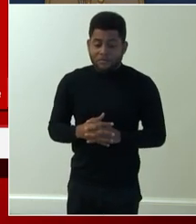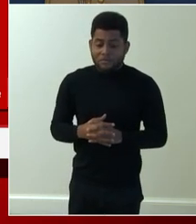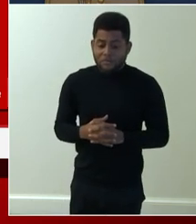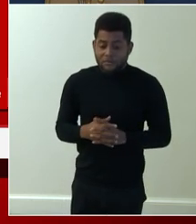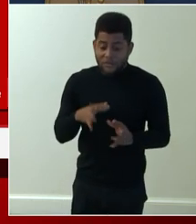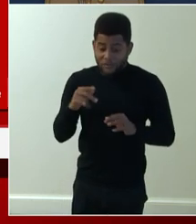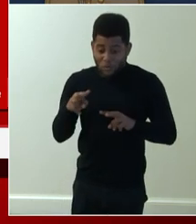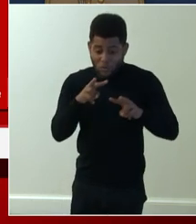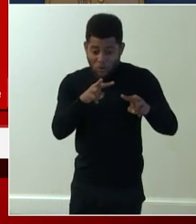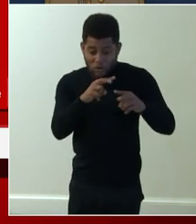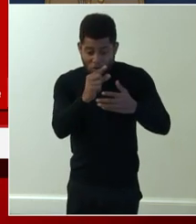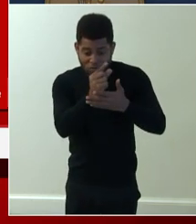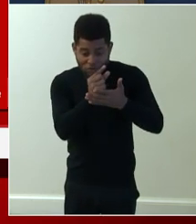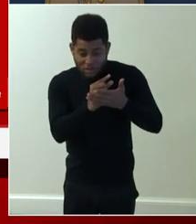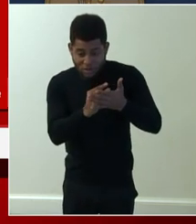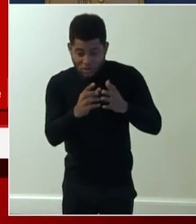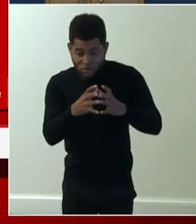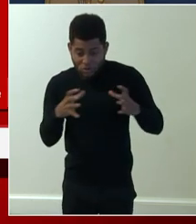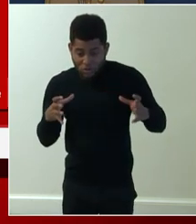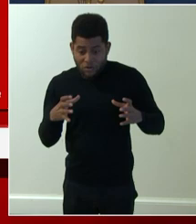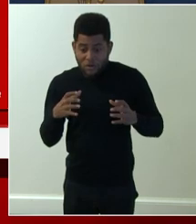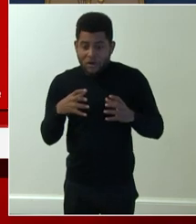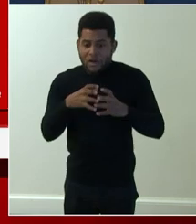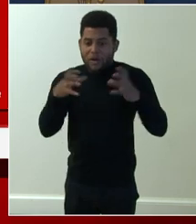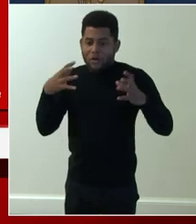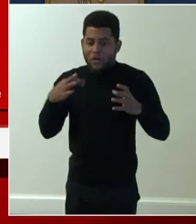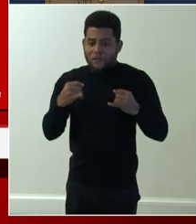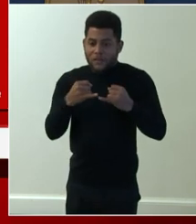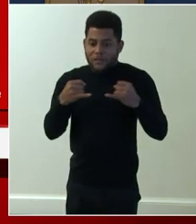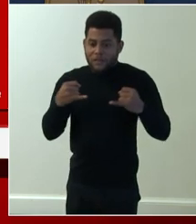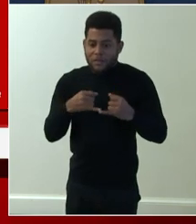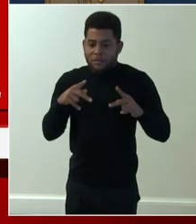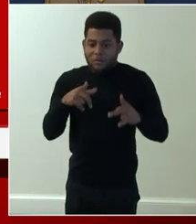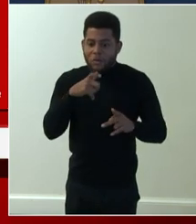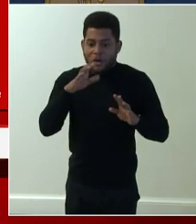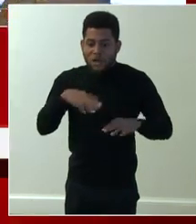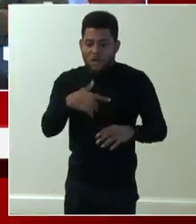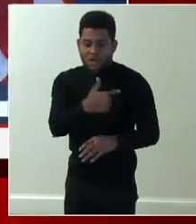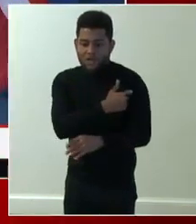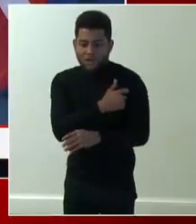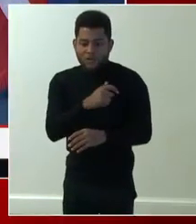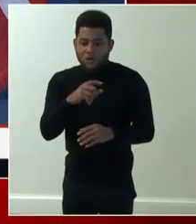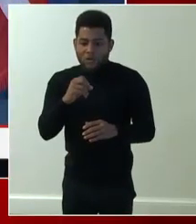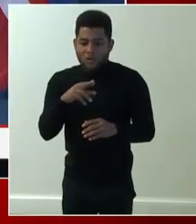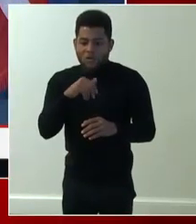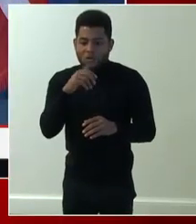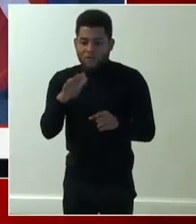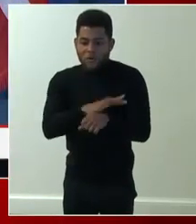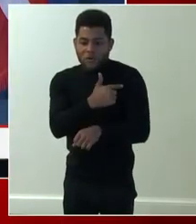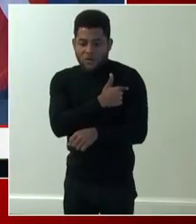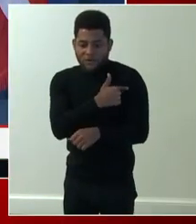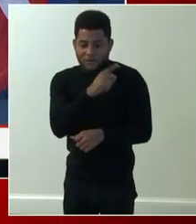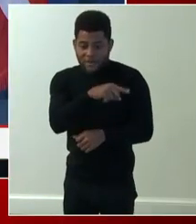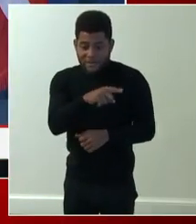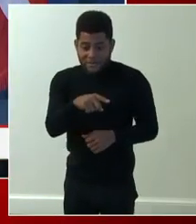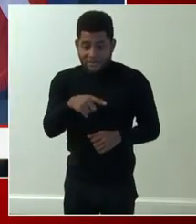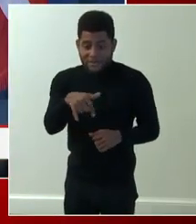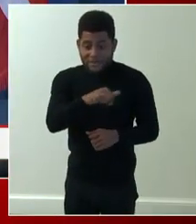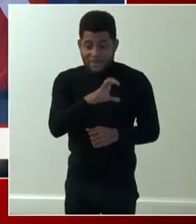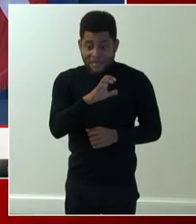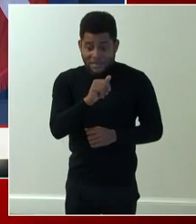line, are people who are unvaccinated or not fully vaccinated. And that's the case experience. This isn't